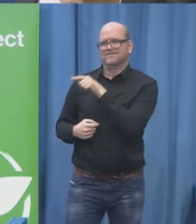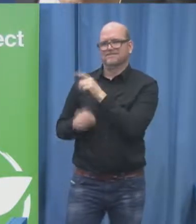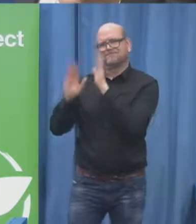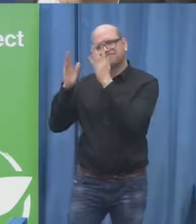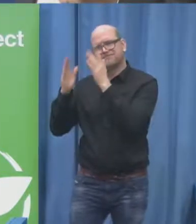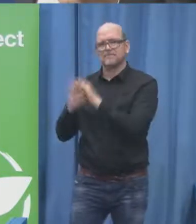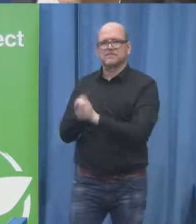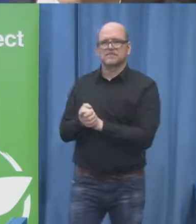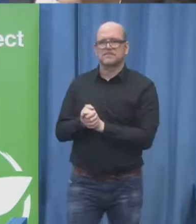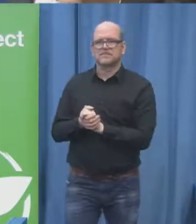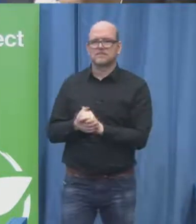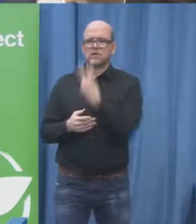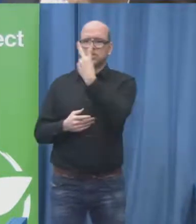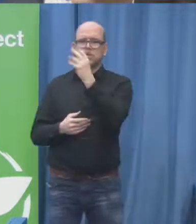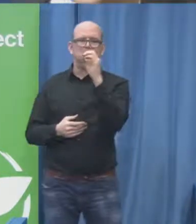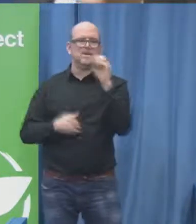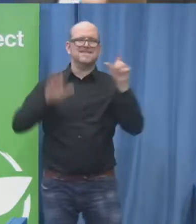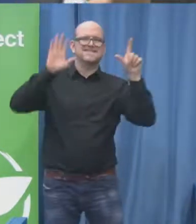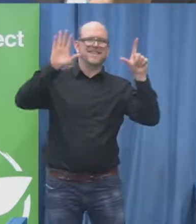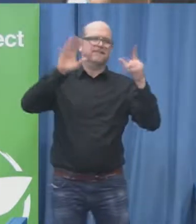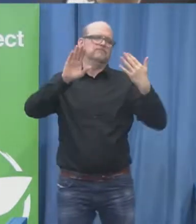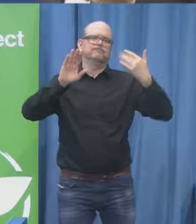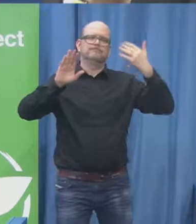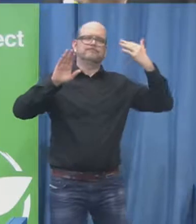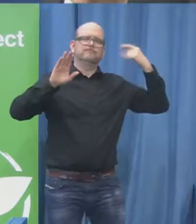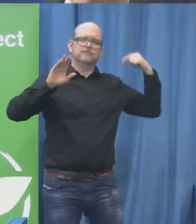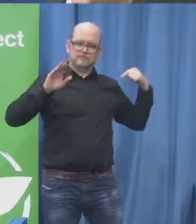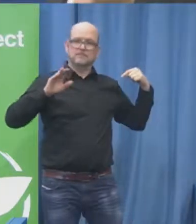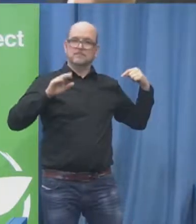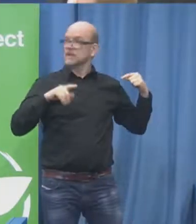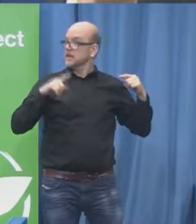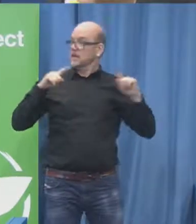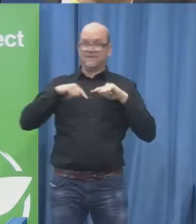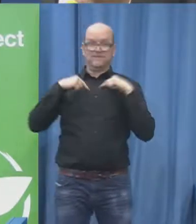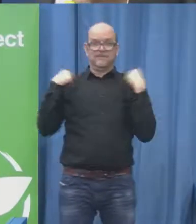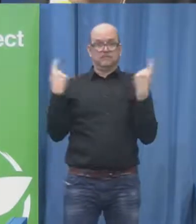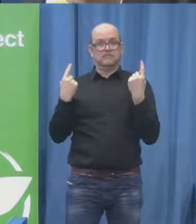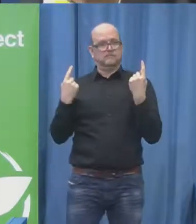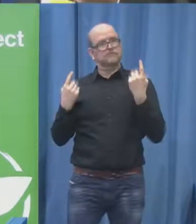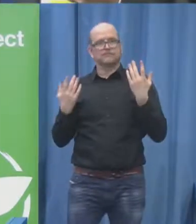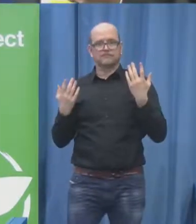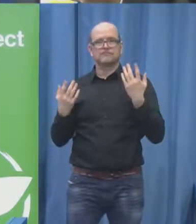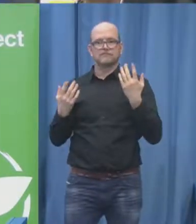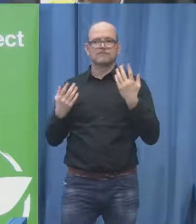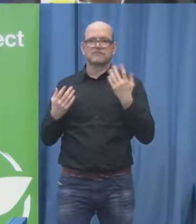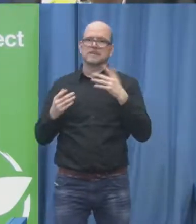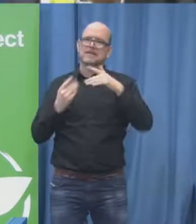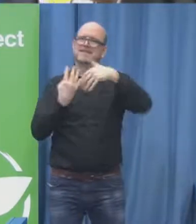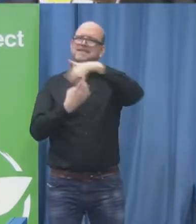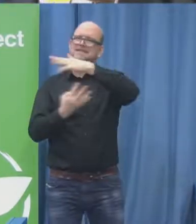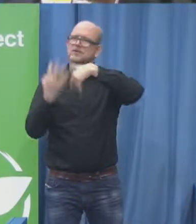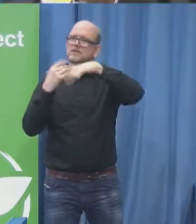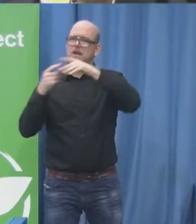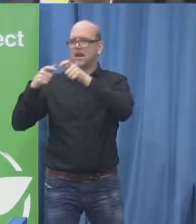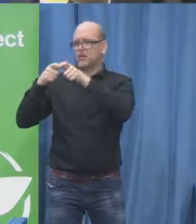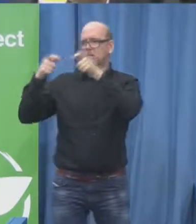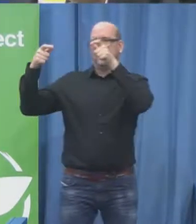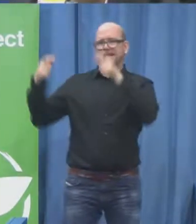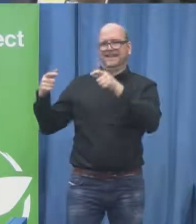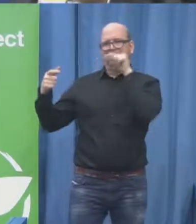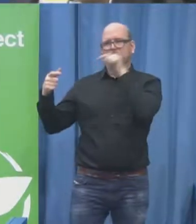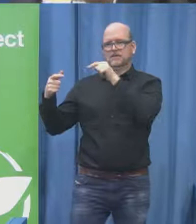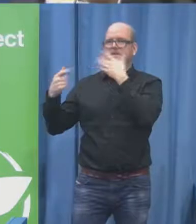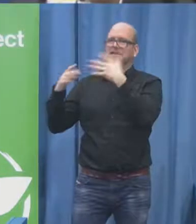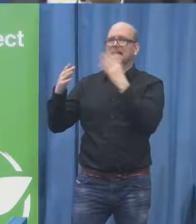wife Gerda and I brought all our social entrepreneurship activities under one umbrella of the ESL